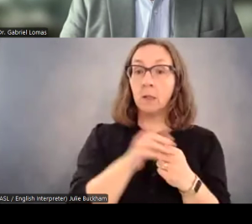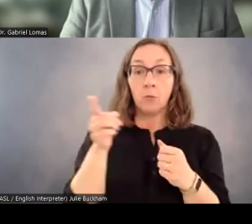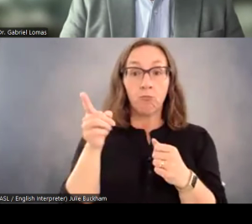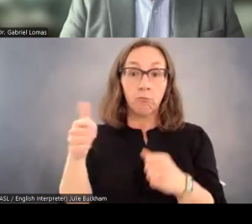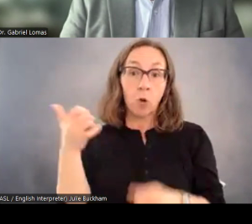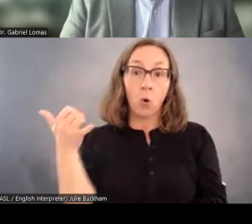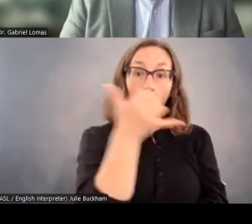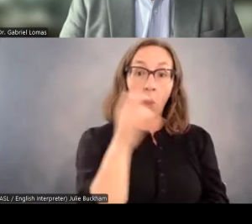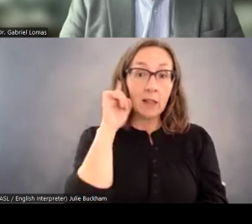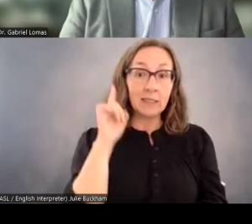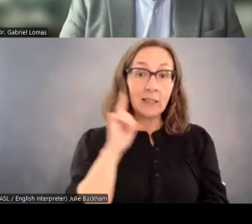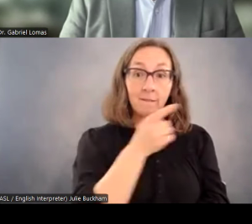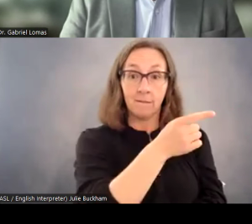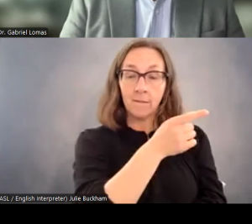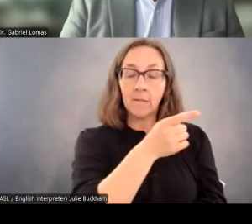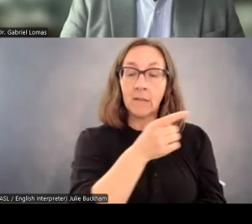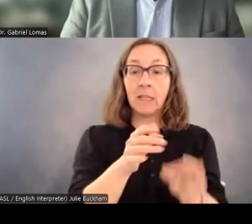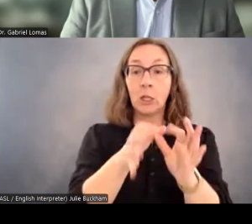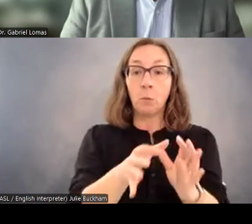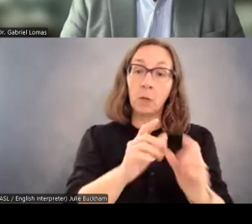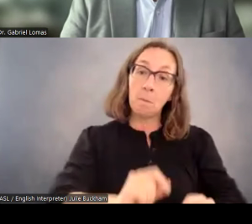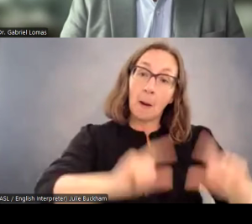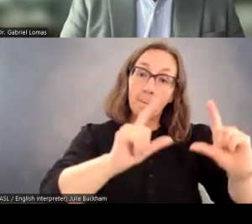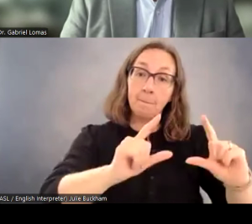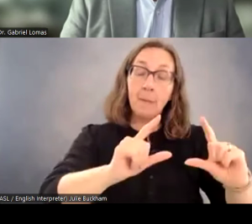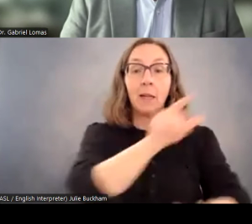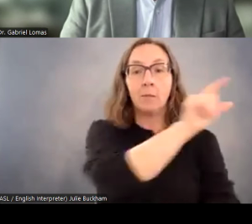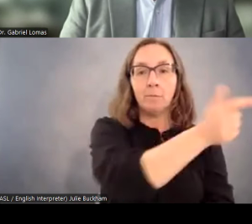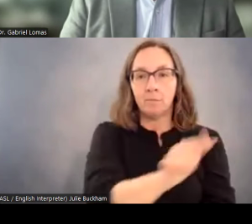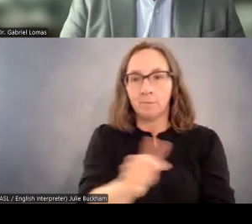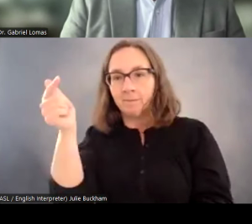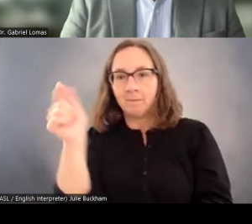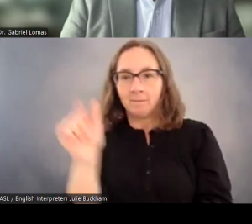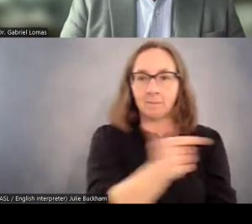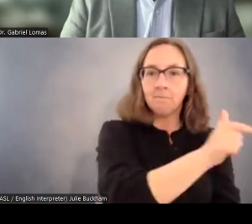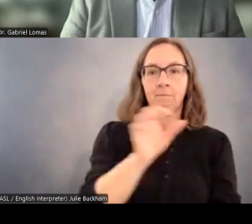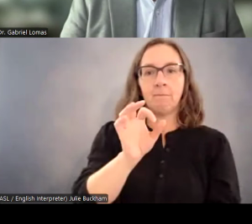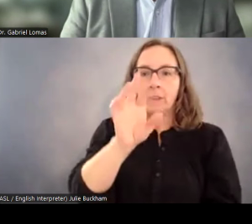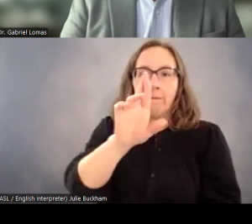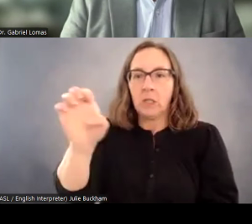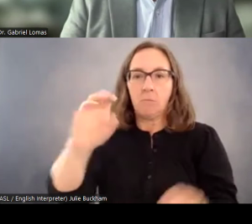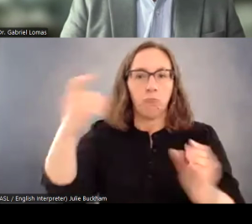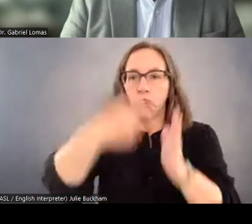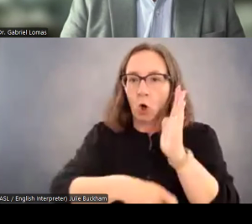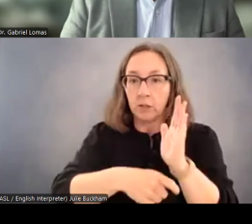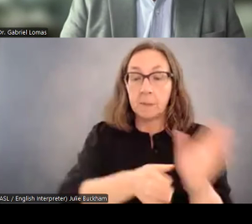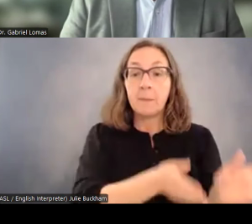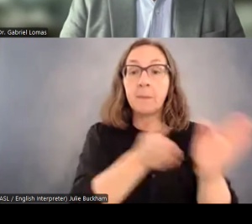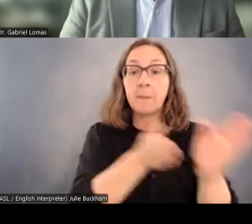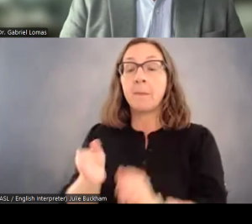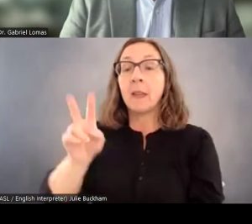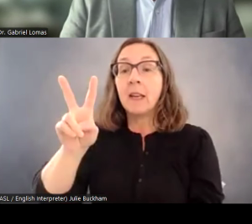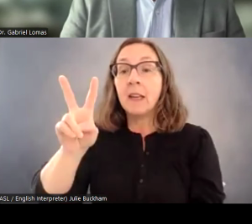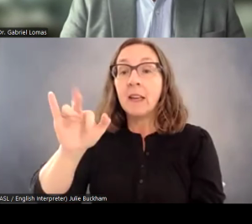person and an interpreter would pop up and communicate. You would not have a fee. Video remote interpreting is a